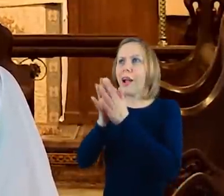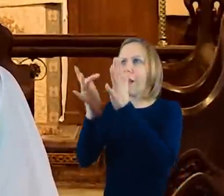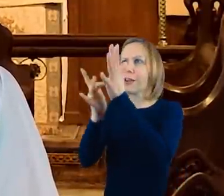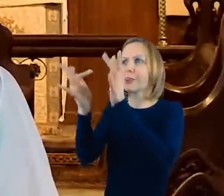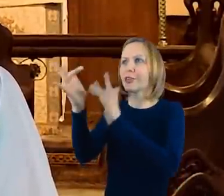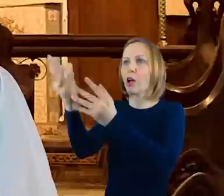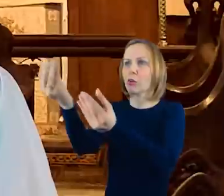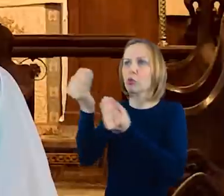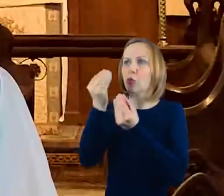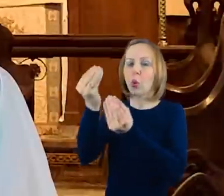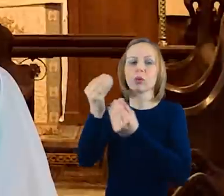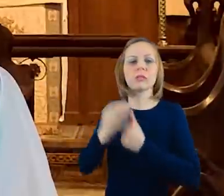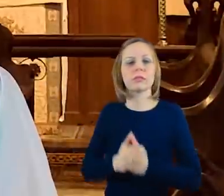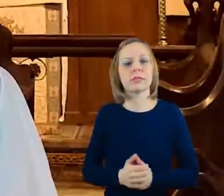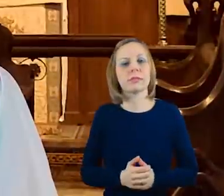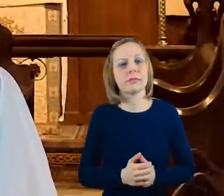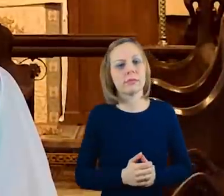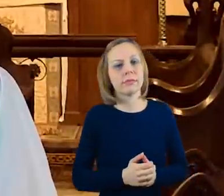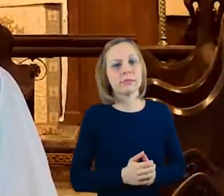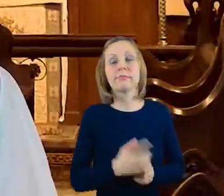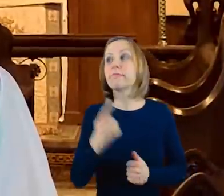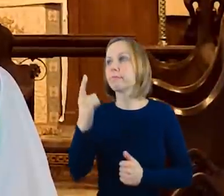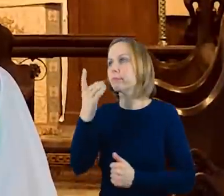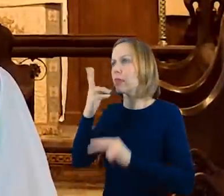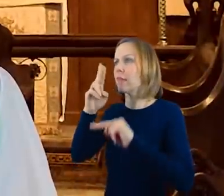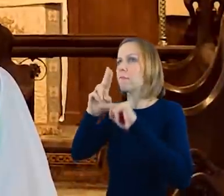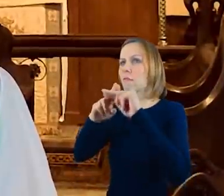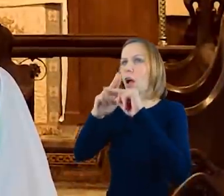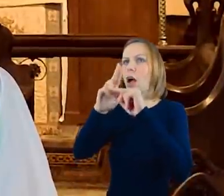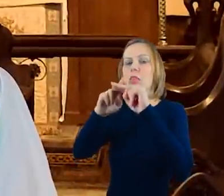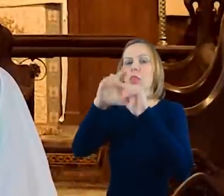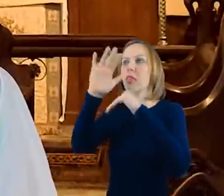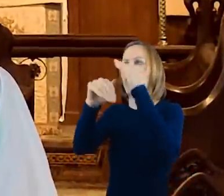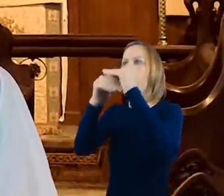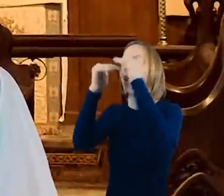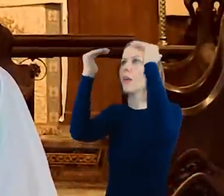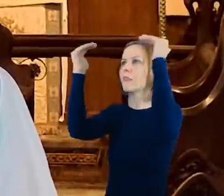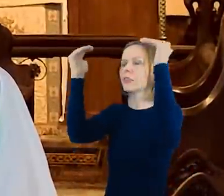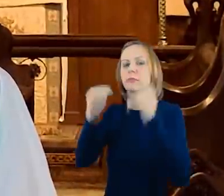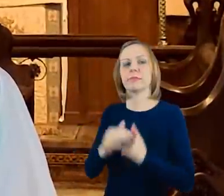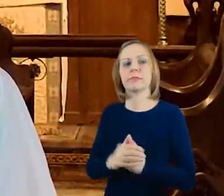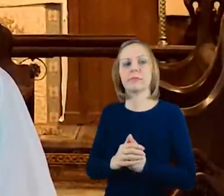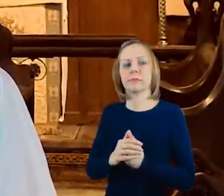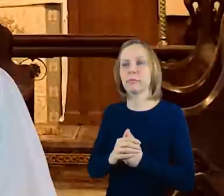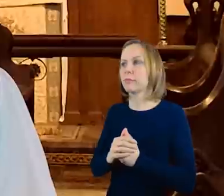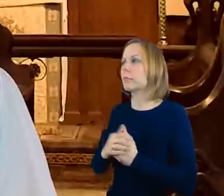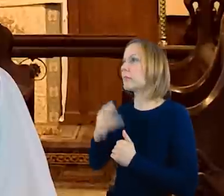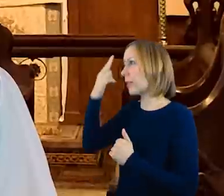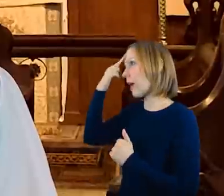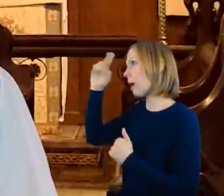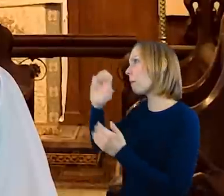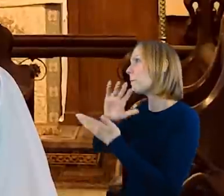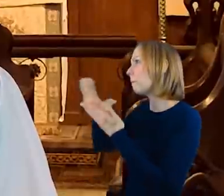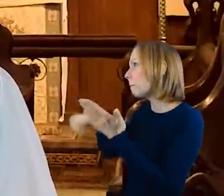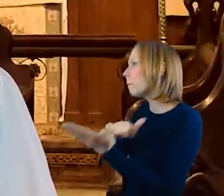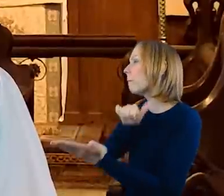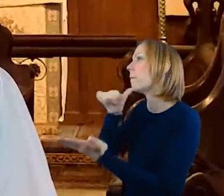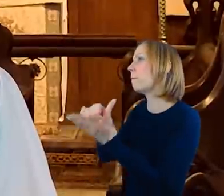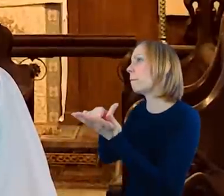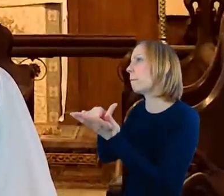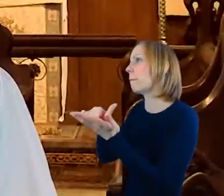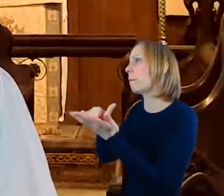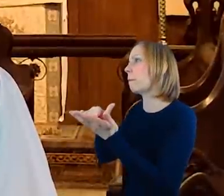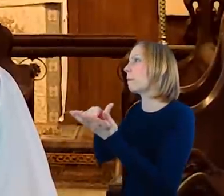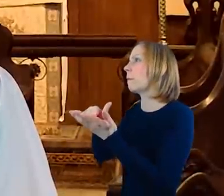us. Our Father, who art in heaven, hallowed be thy name. Thy